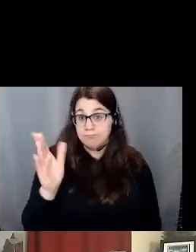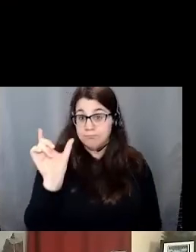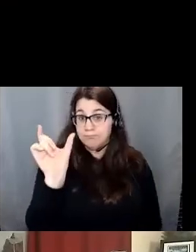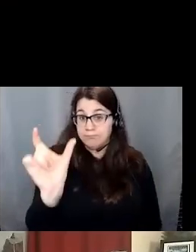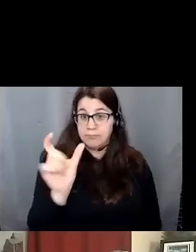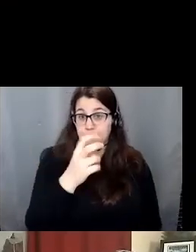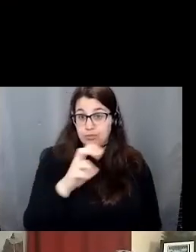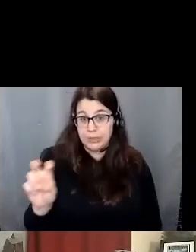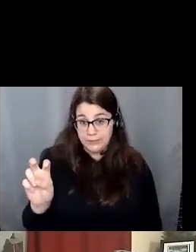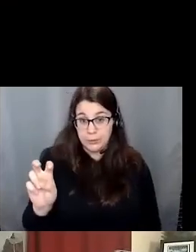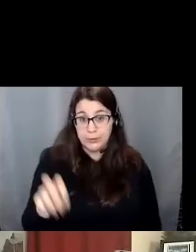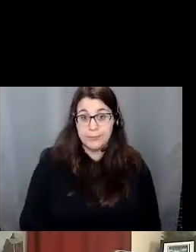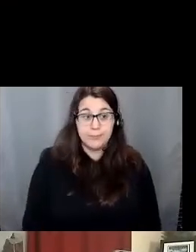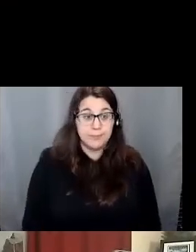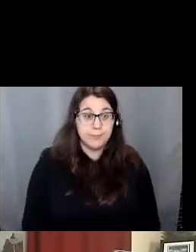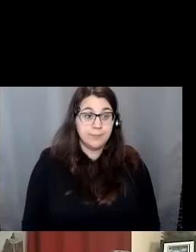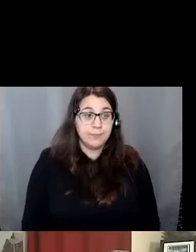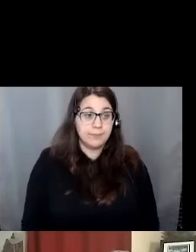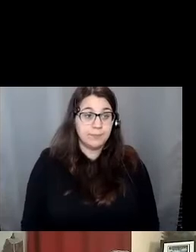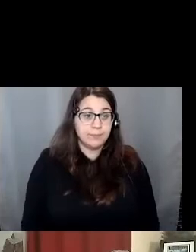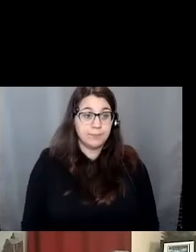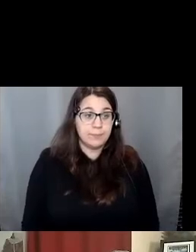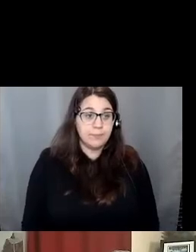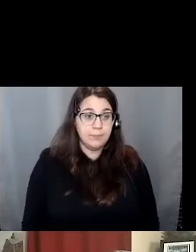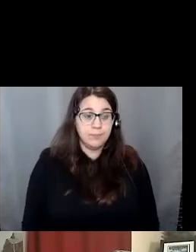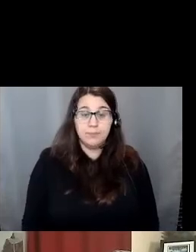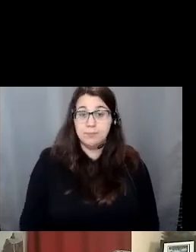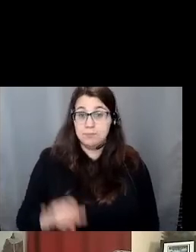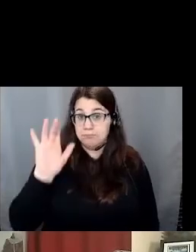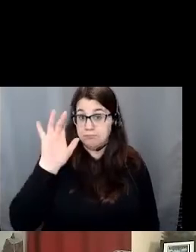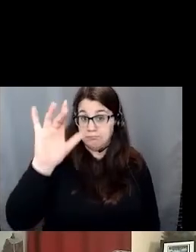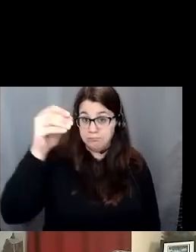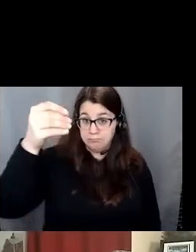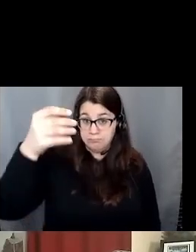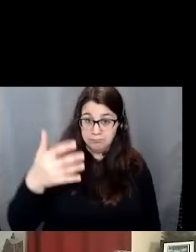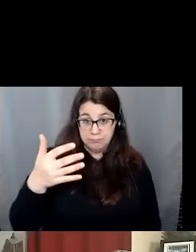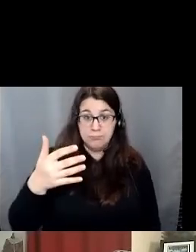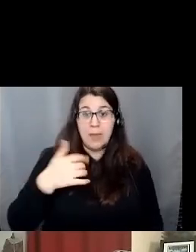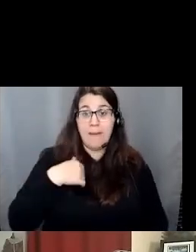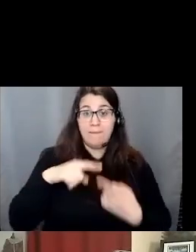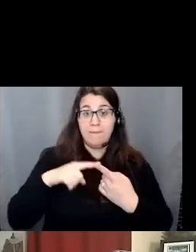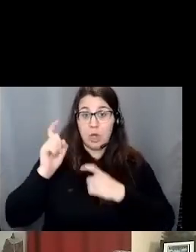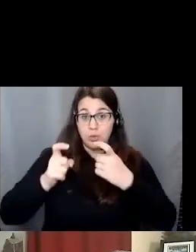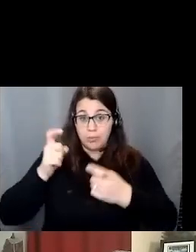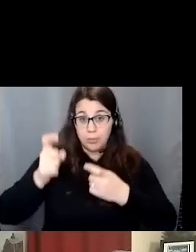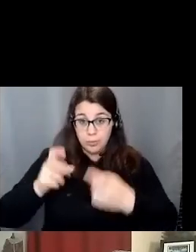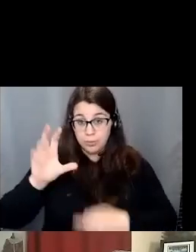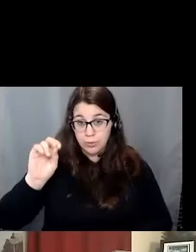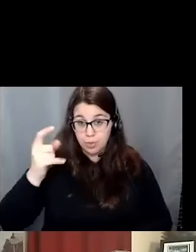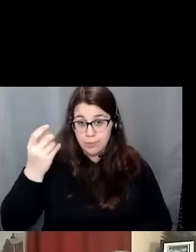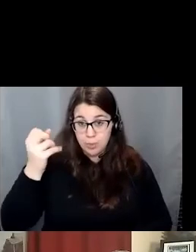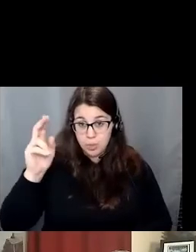our transfers, you'll see that when we populate that, we have contributions,